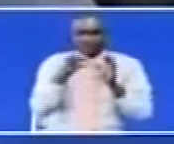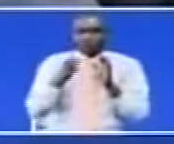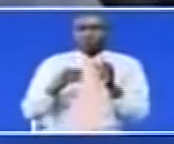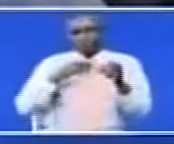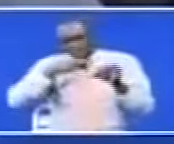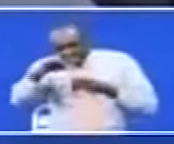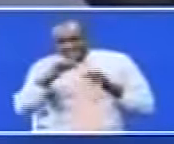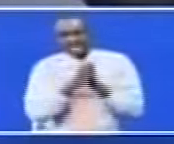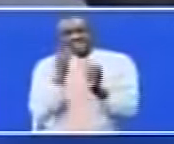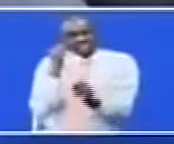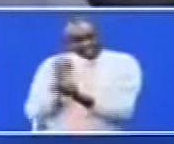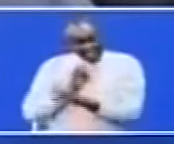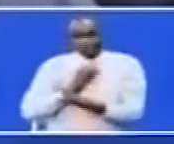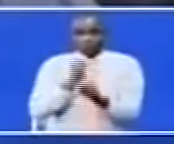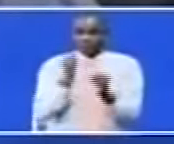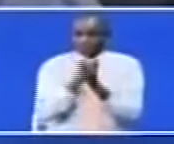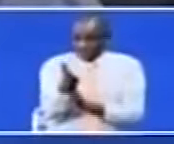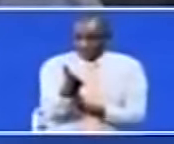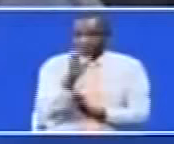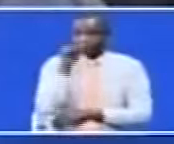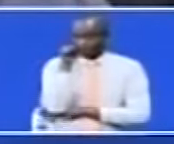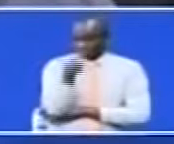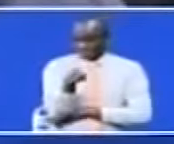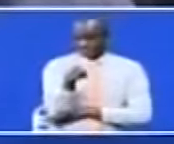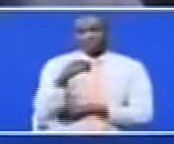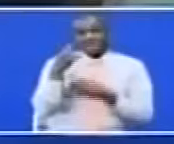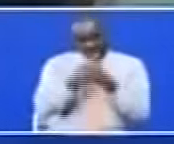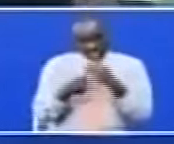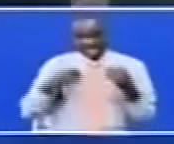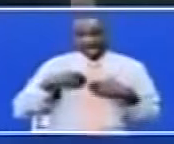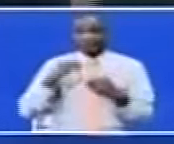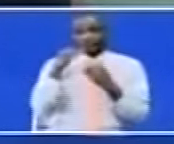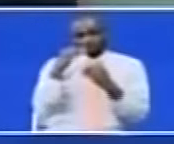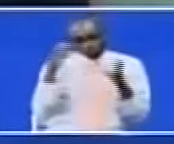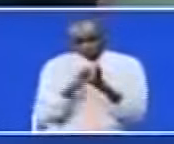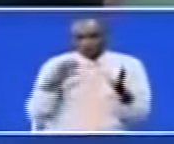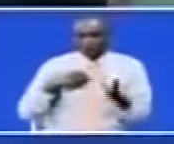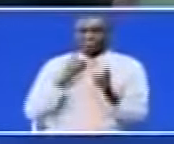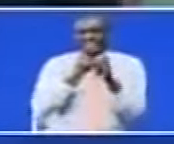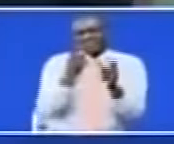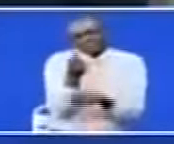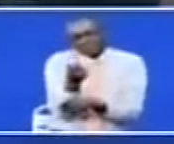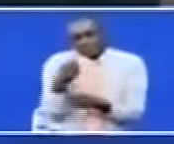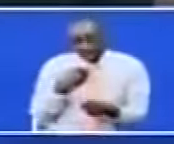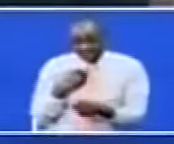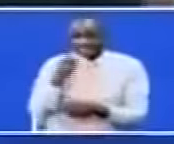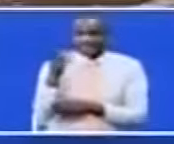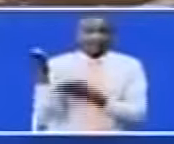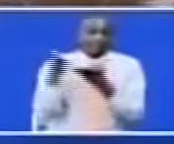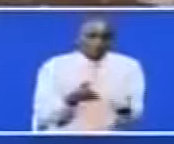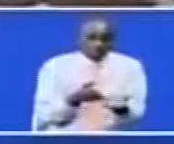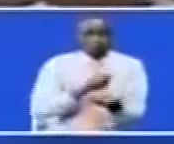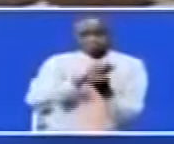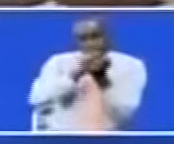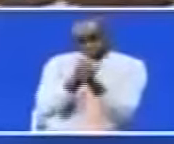and improve staff engagement. On top of this, the country still has a shortage of qualified talent, which has contributed to a revolving